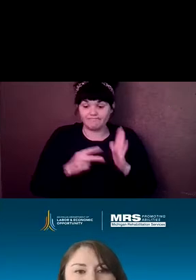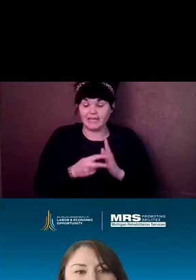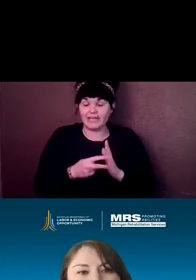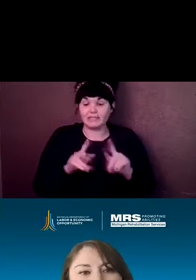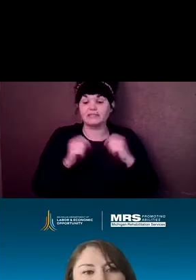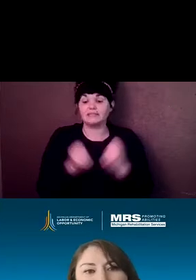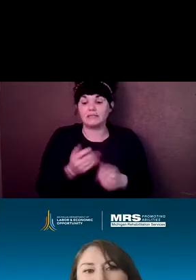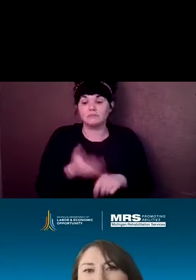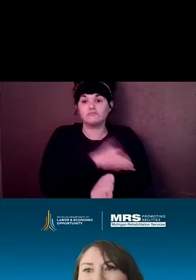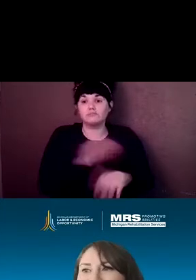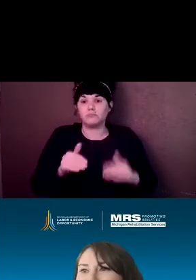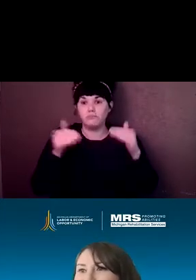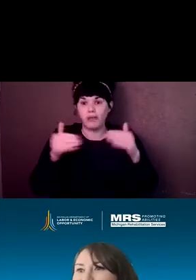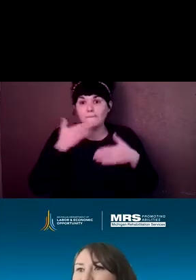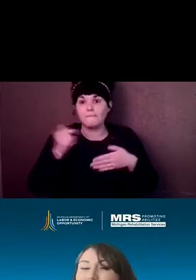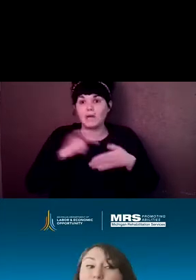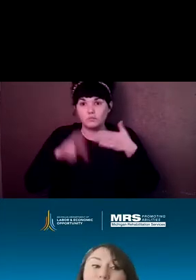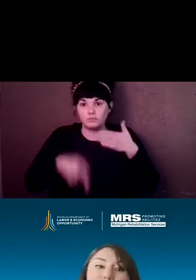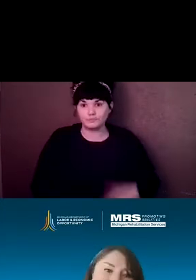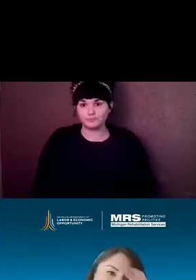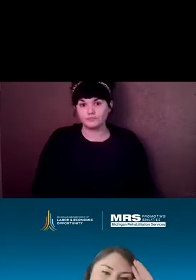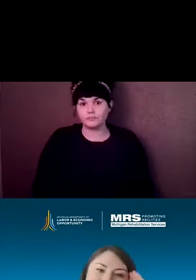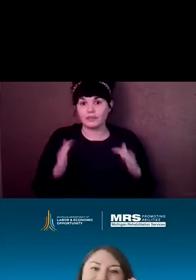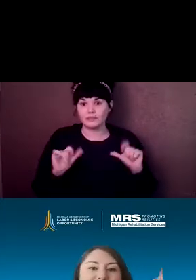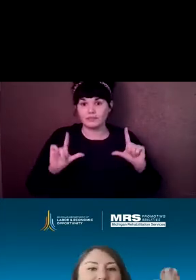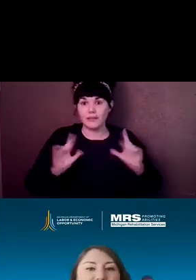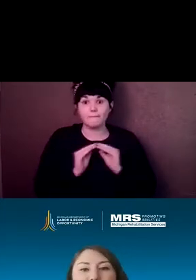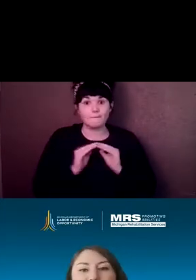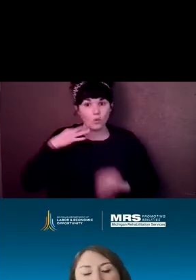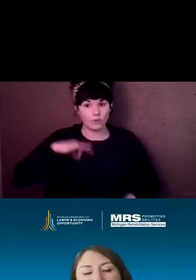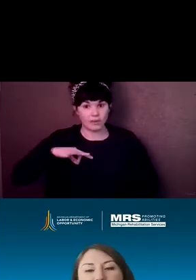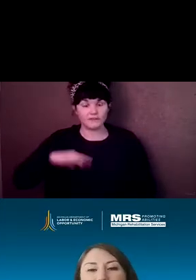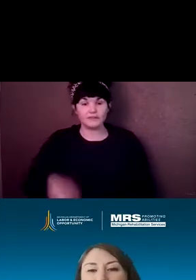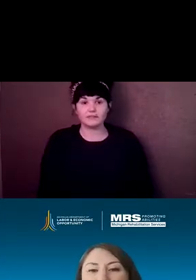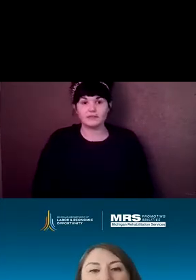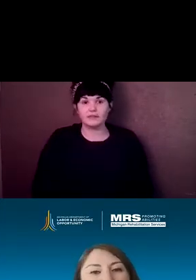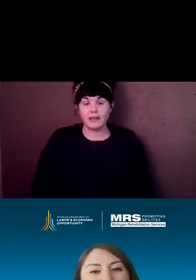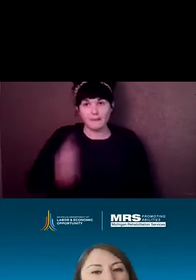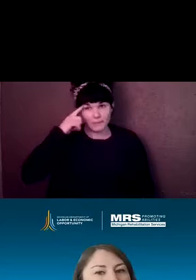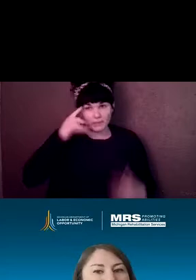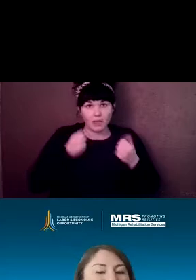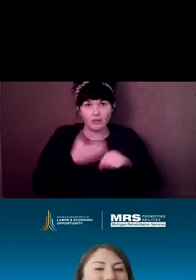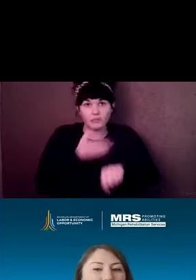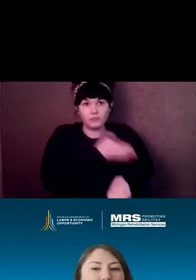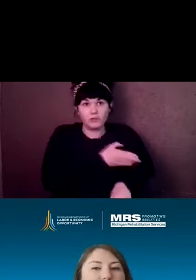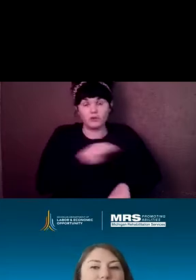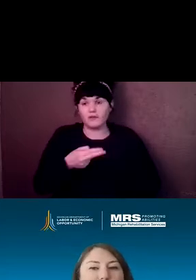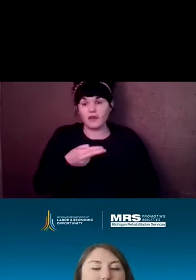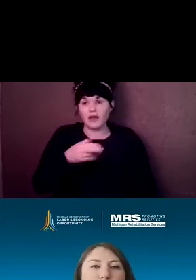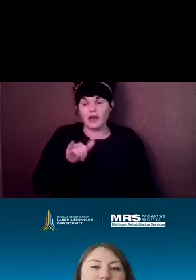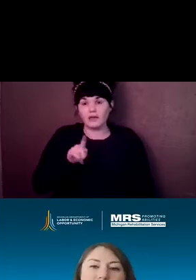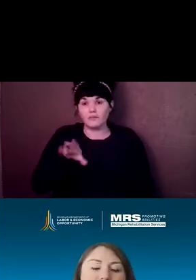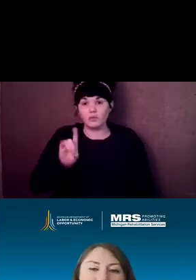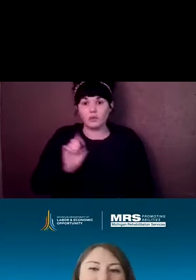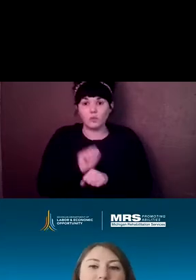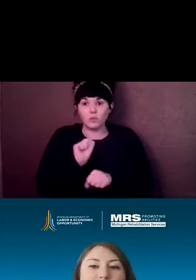outcomes. Next slide. So more benefits, improved mental health. Hybrid work enables each